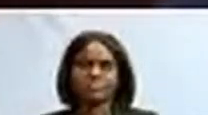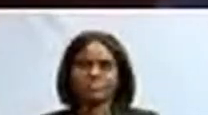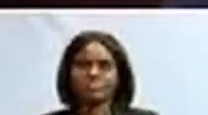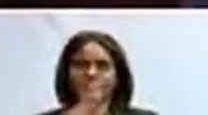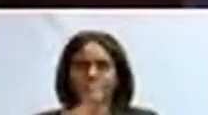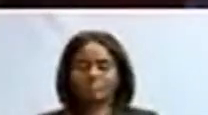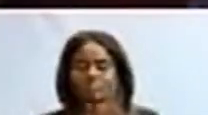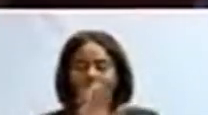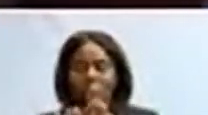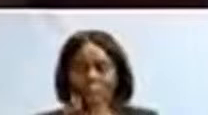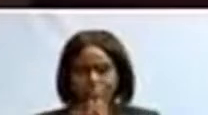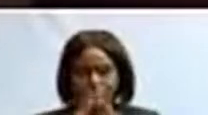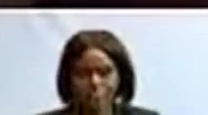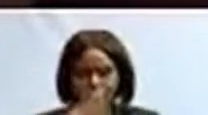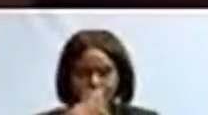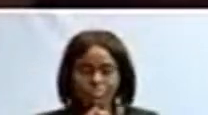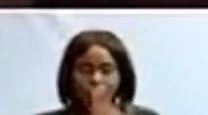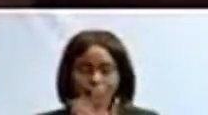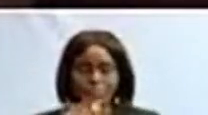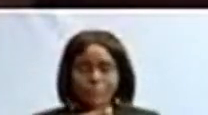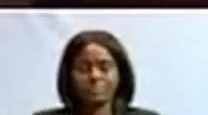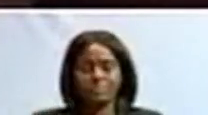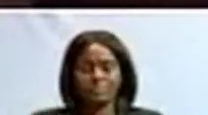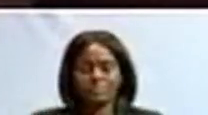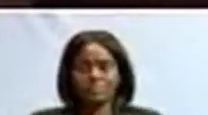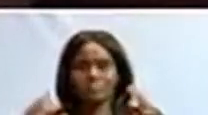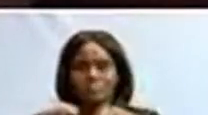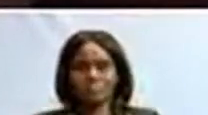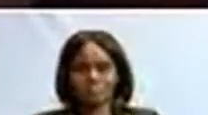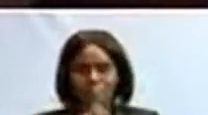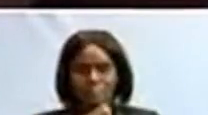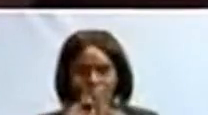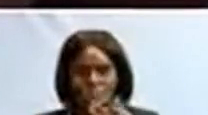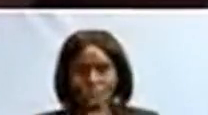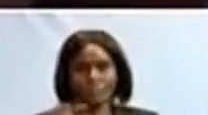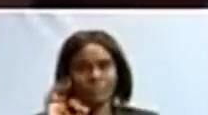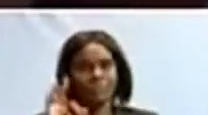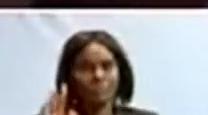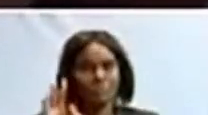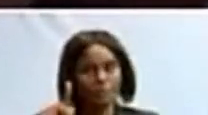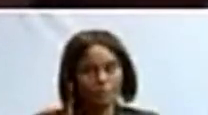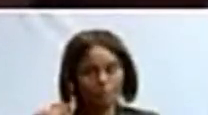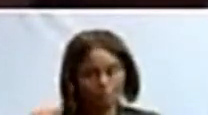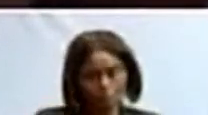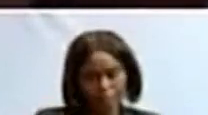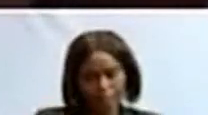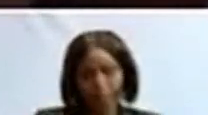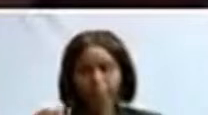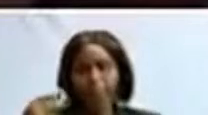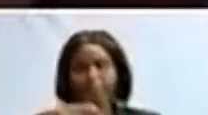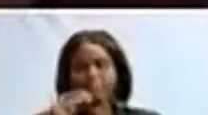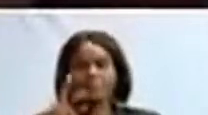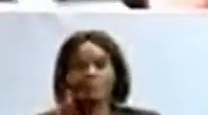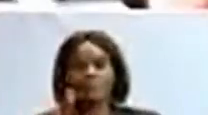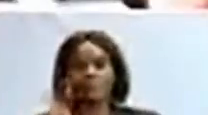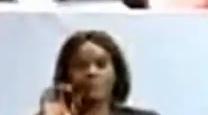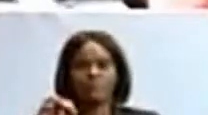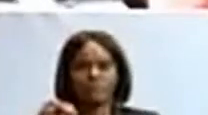Good morning, Chair. Good morning, the members of the committee. My name is Felix Pire, the Chief Human Resource